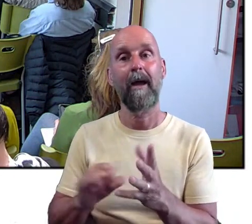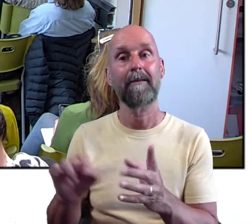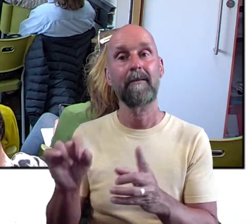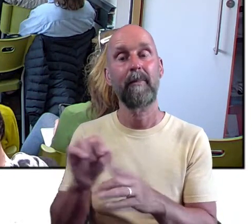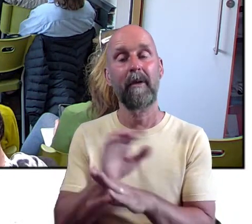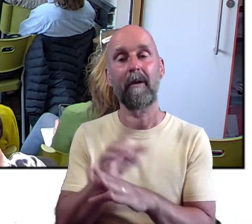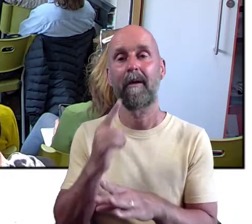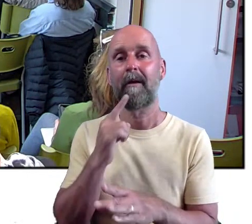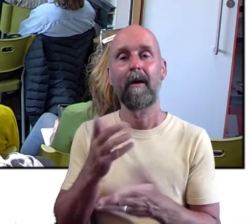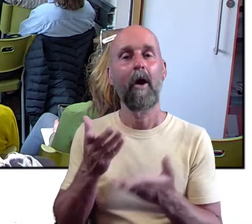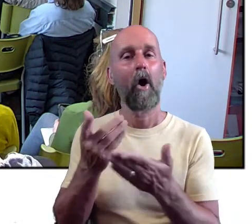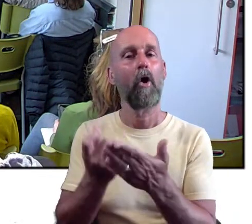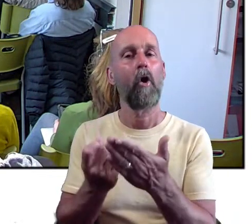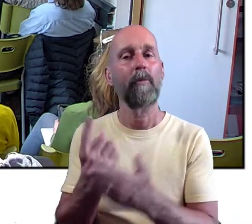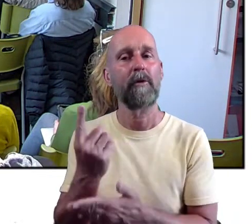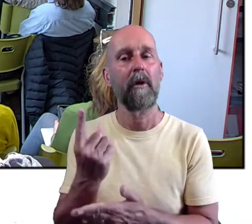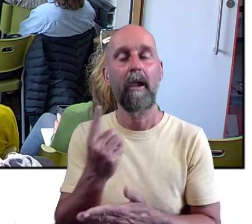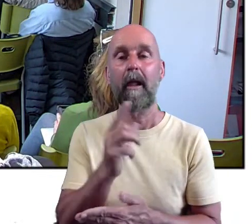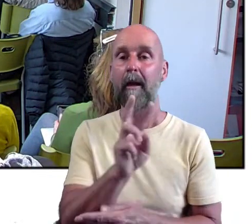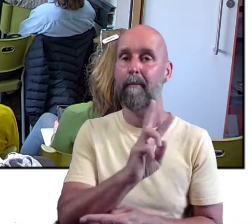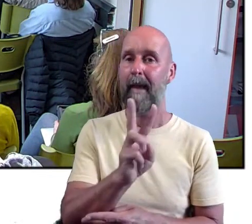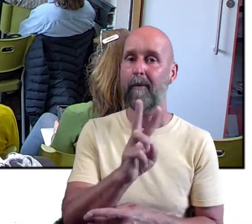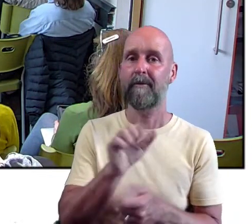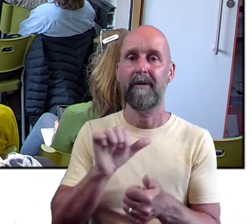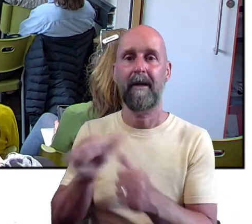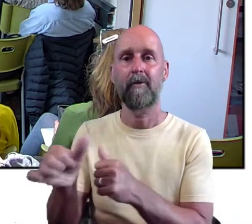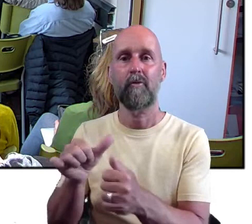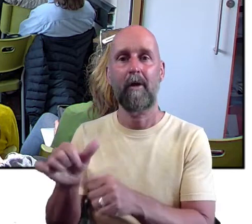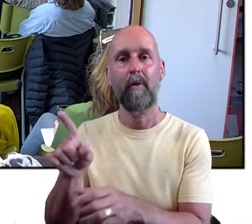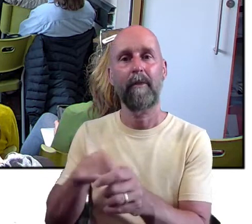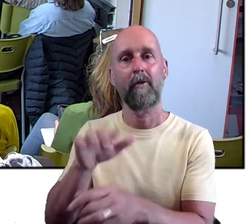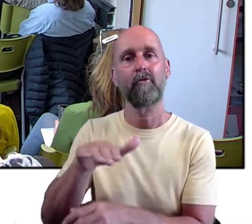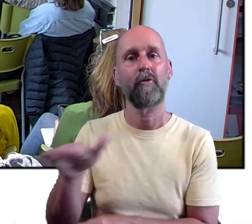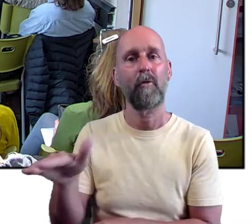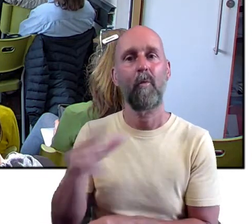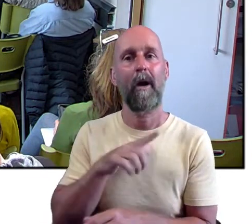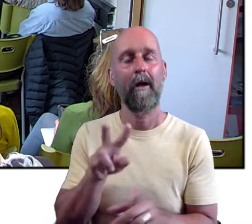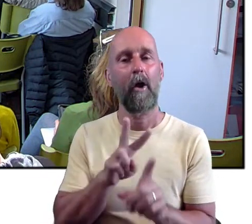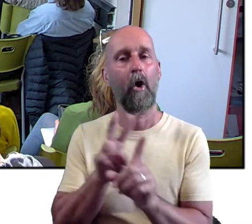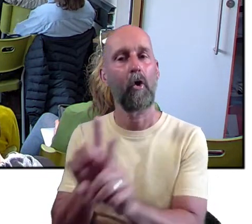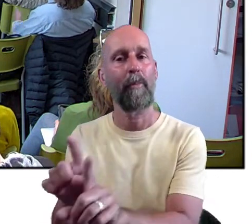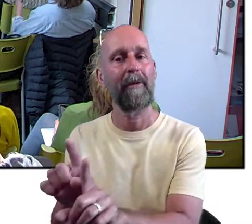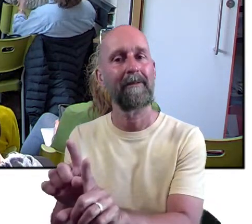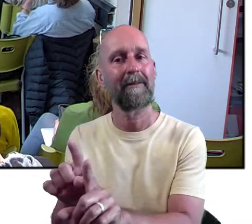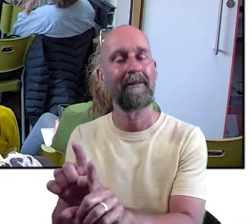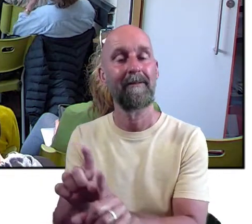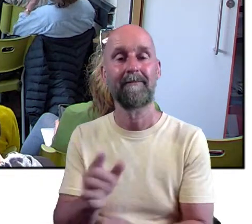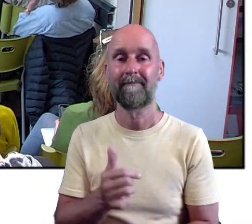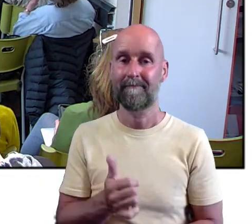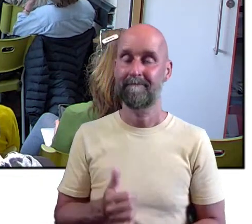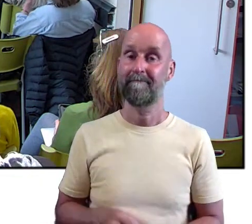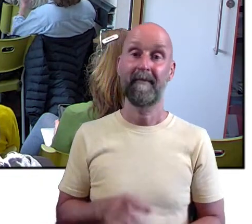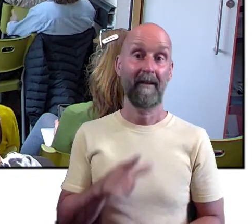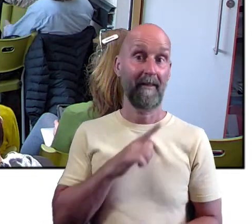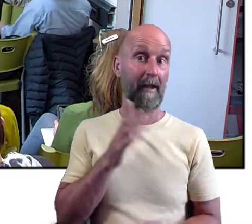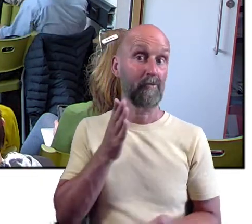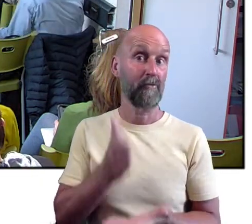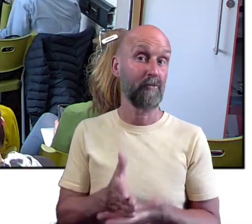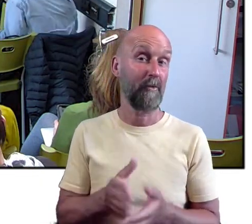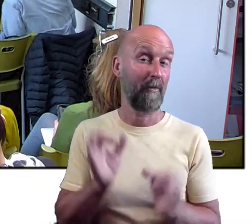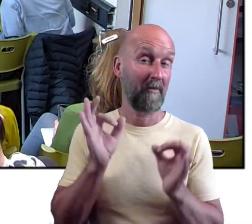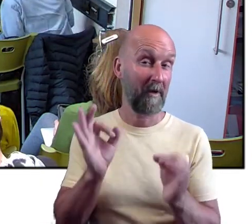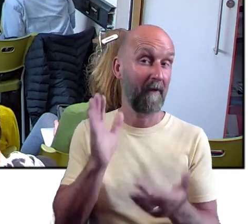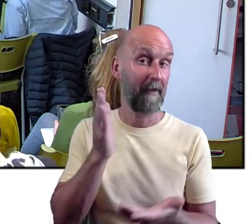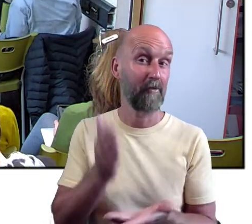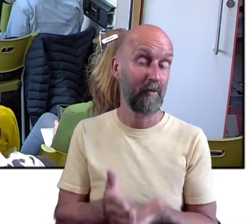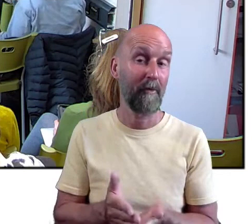an opportunity for parents to interact with their younger children as they need to be accompanied. Yeah, that's like super true. I know loads of people that